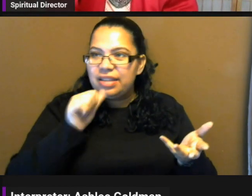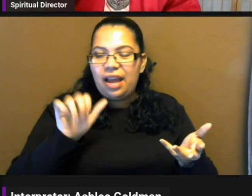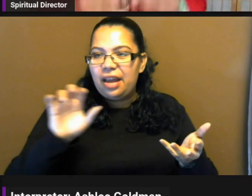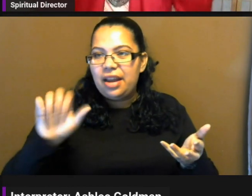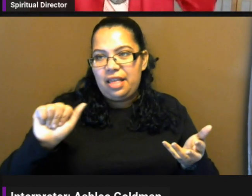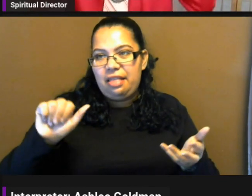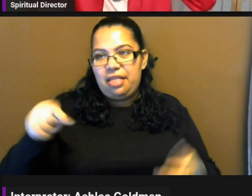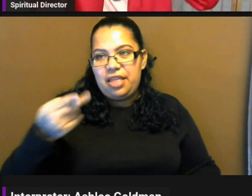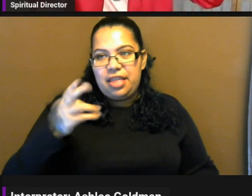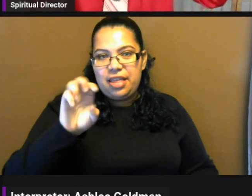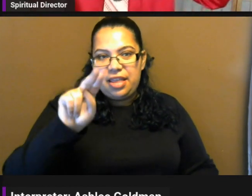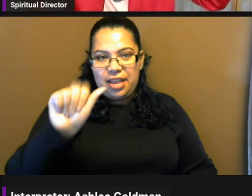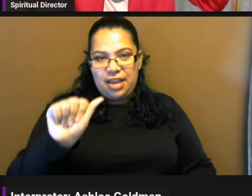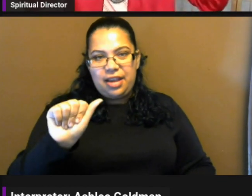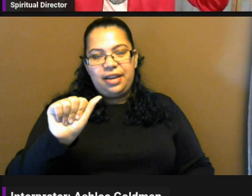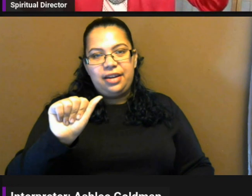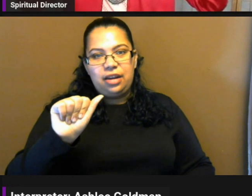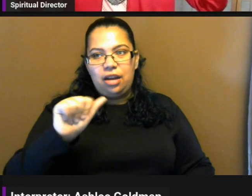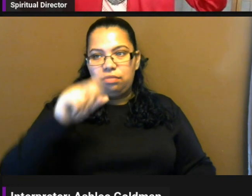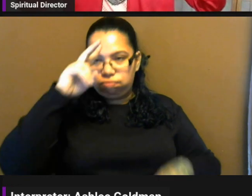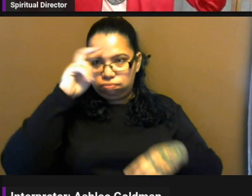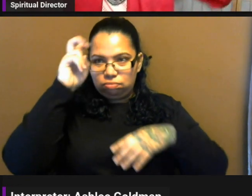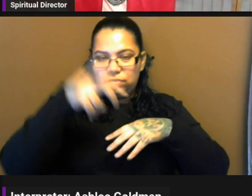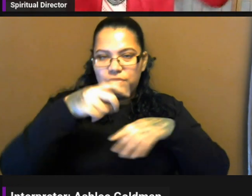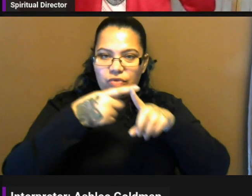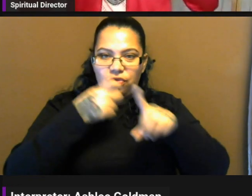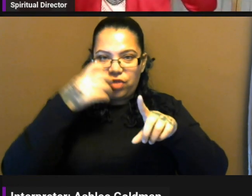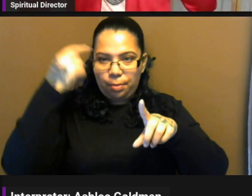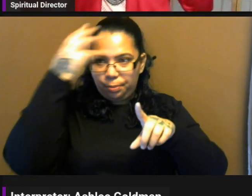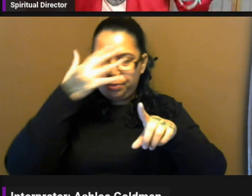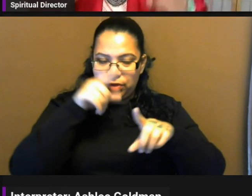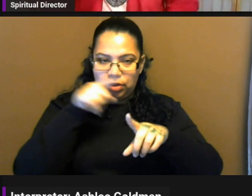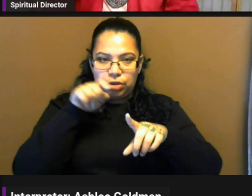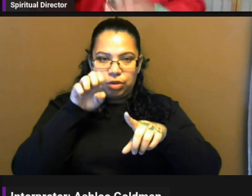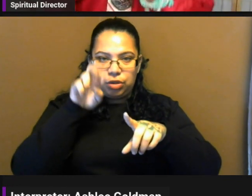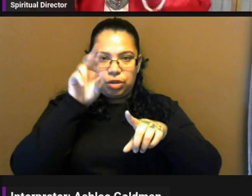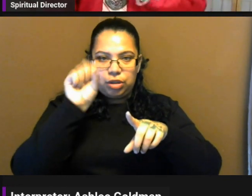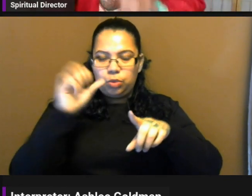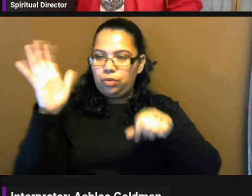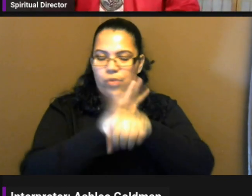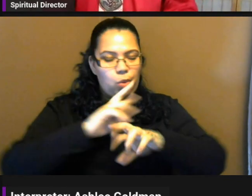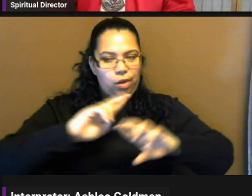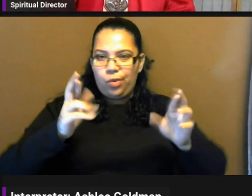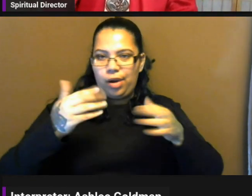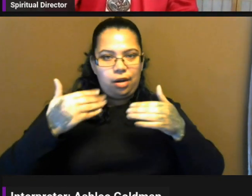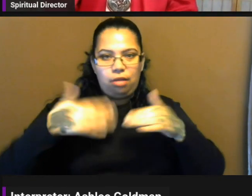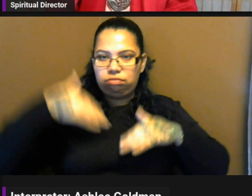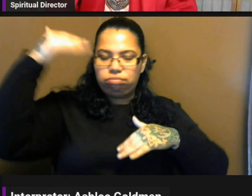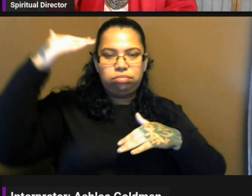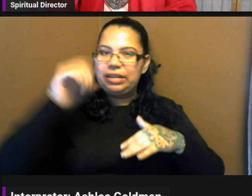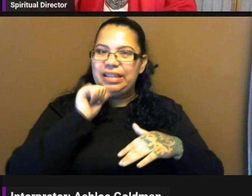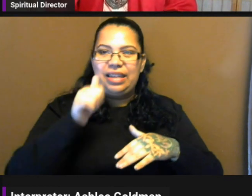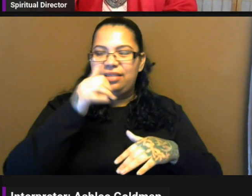Athena springing forth from the skull of Zeus, fully armored and fully grown. It's not,